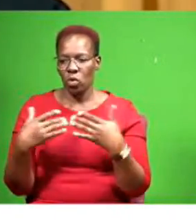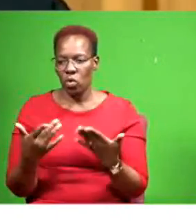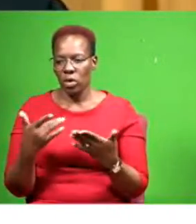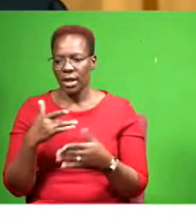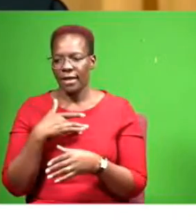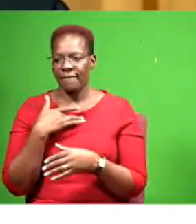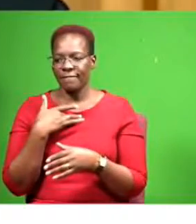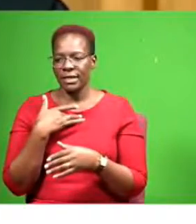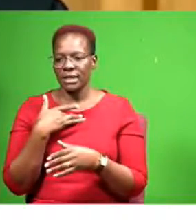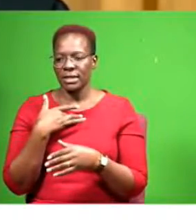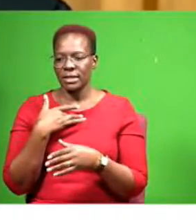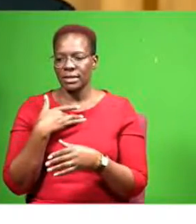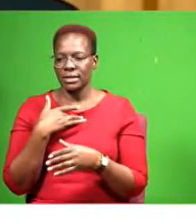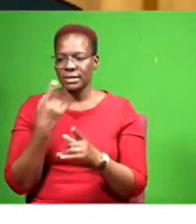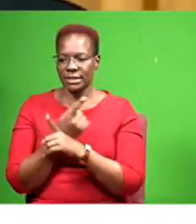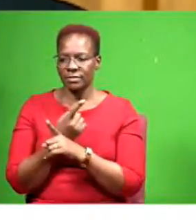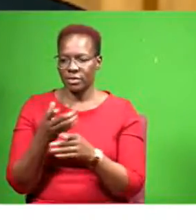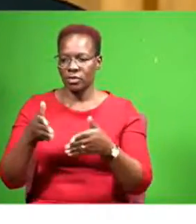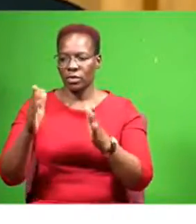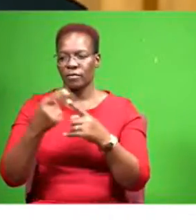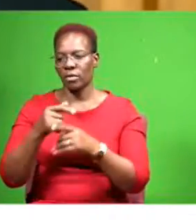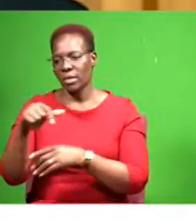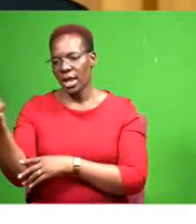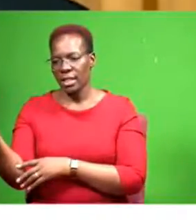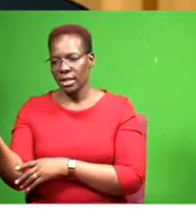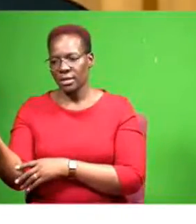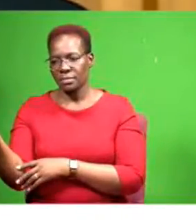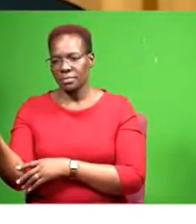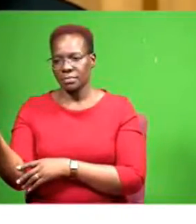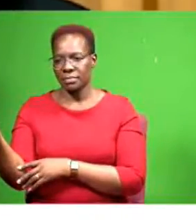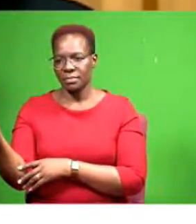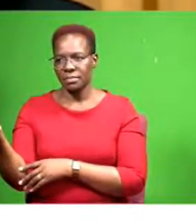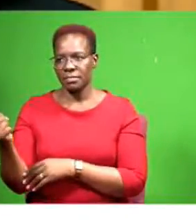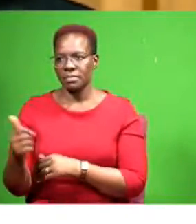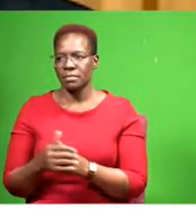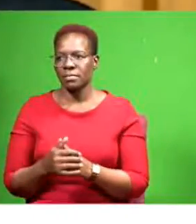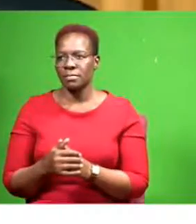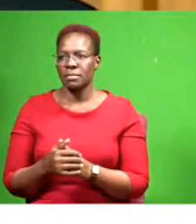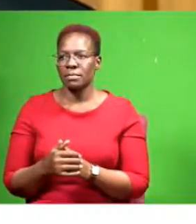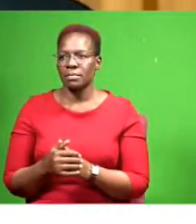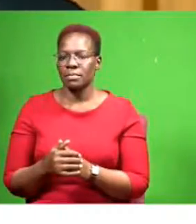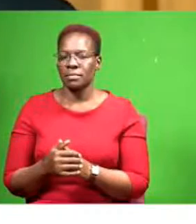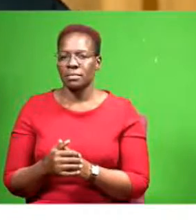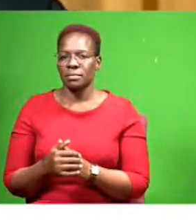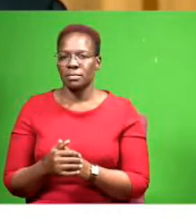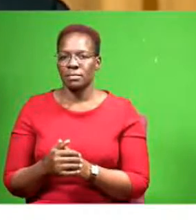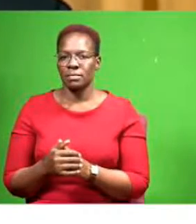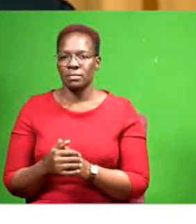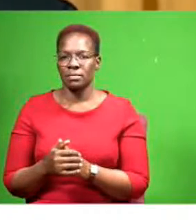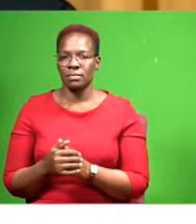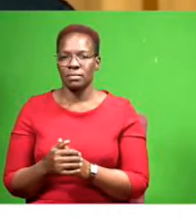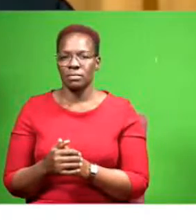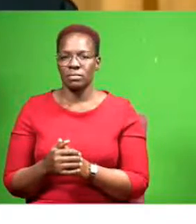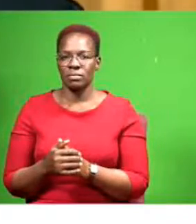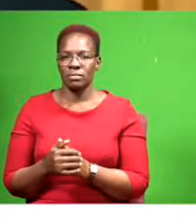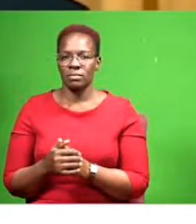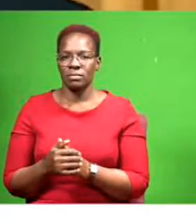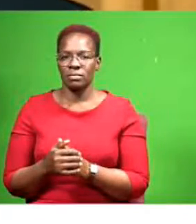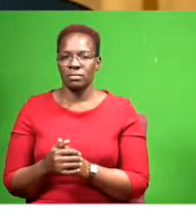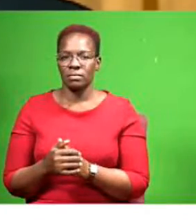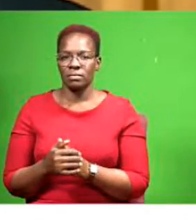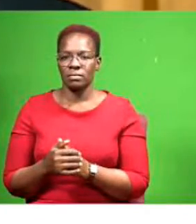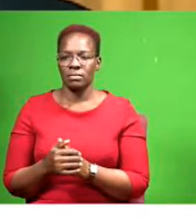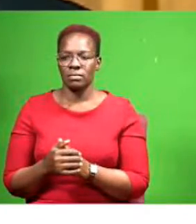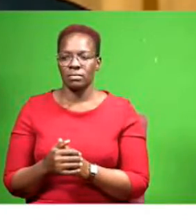approaching the issue differently from the others. And so I will add my voice on a few select issues. This